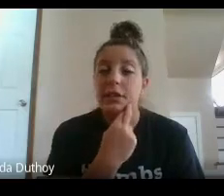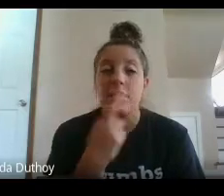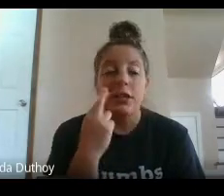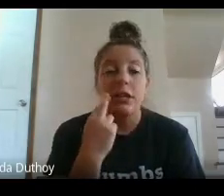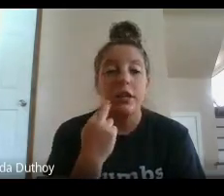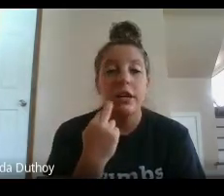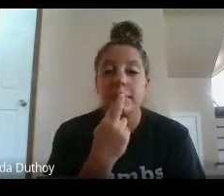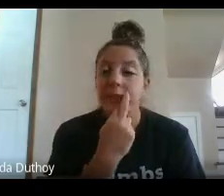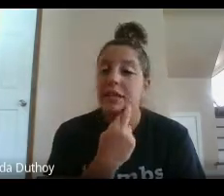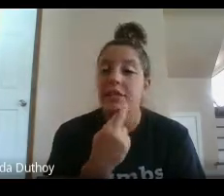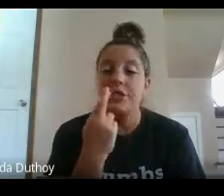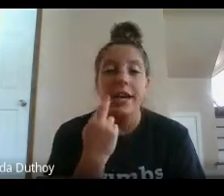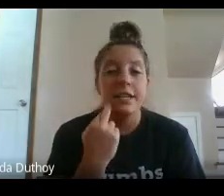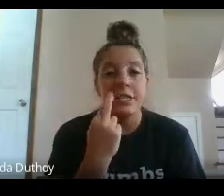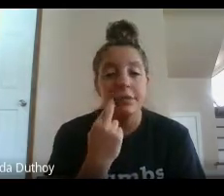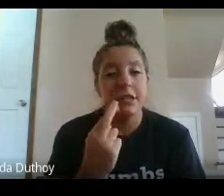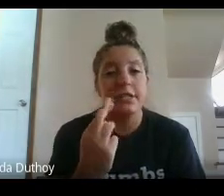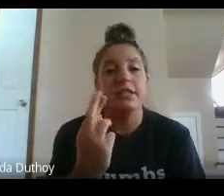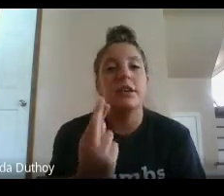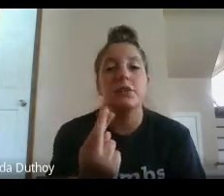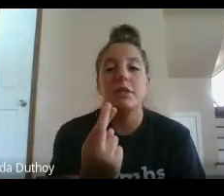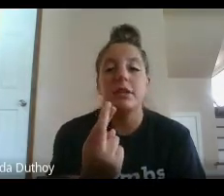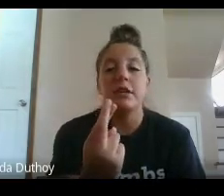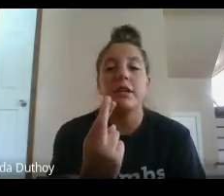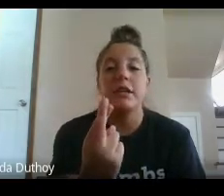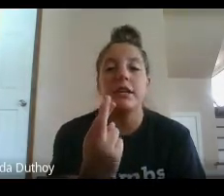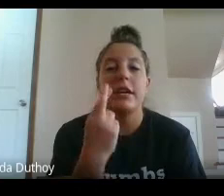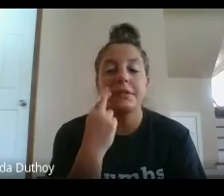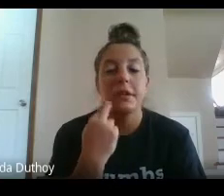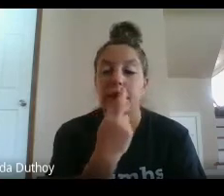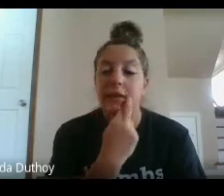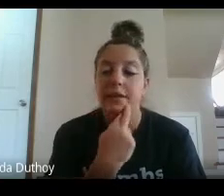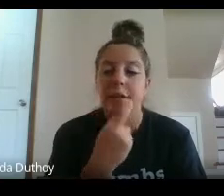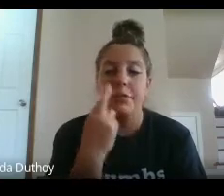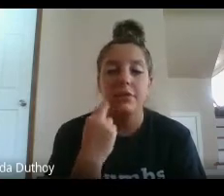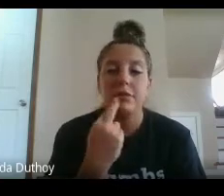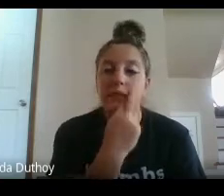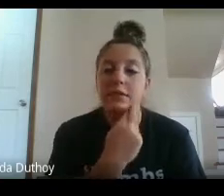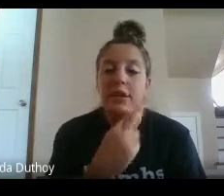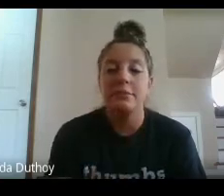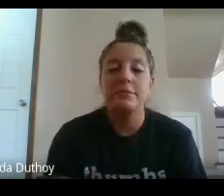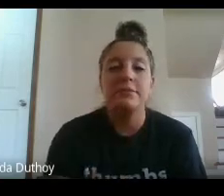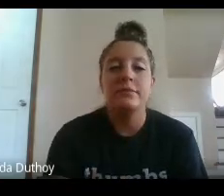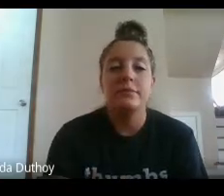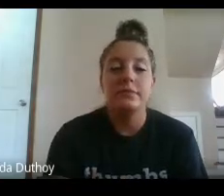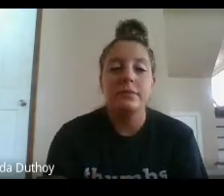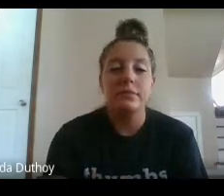is going to be initialized because it starts with an R and it has an R hand shape.